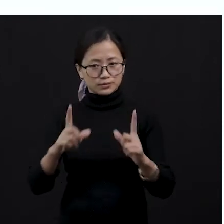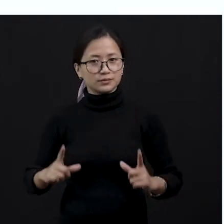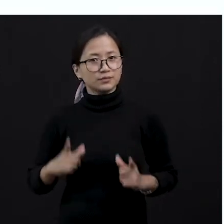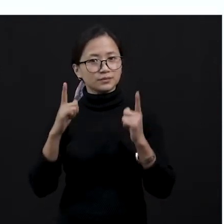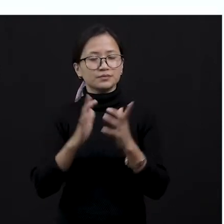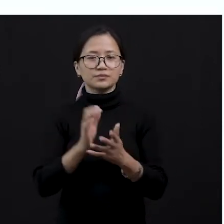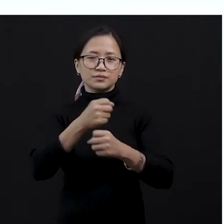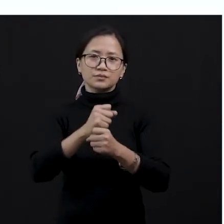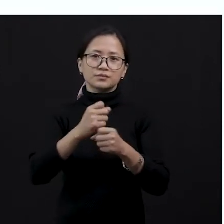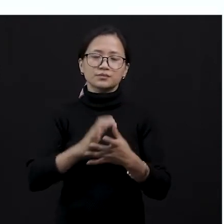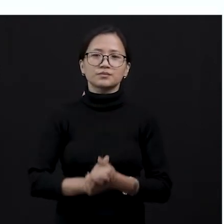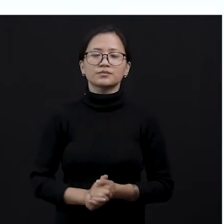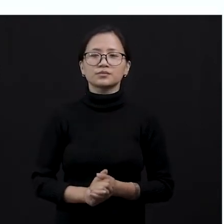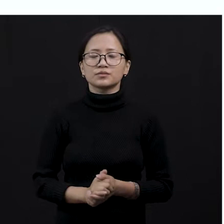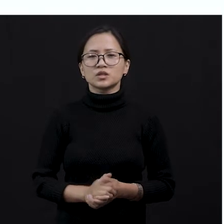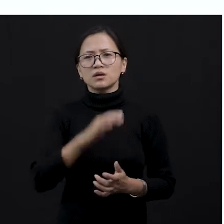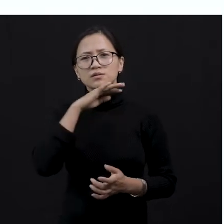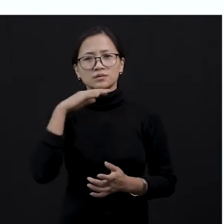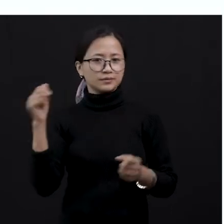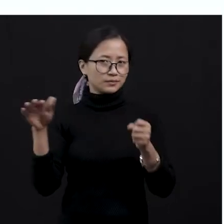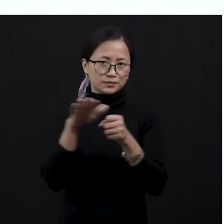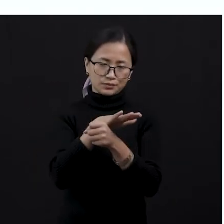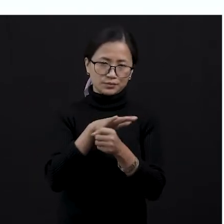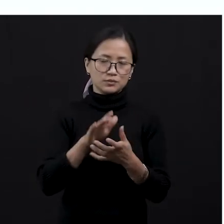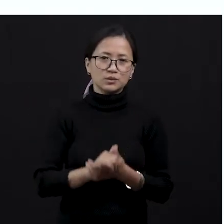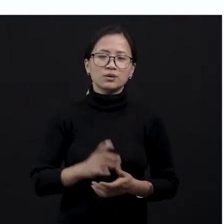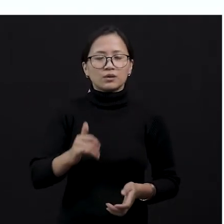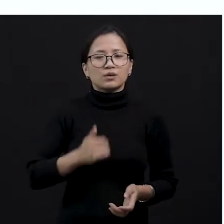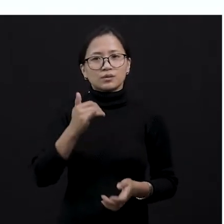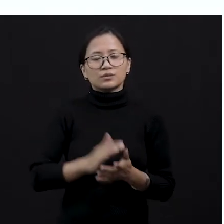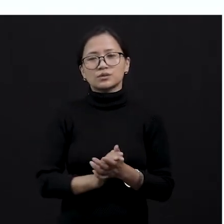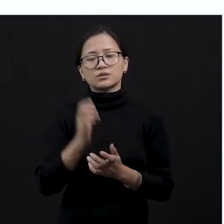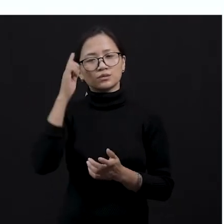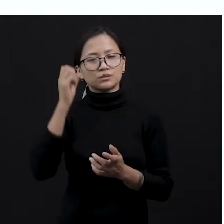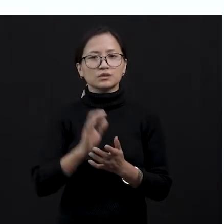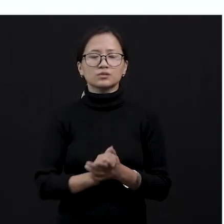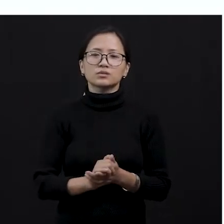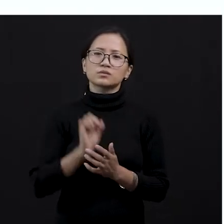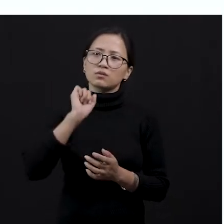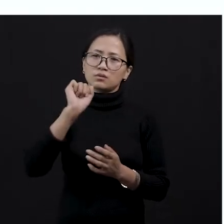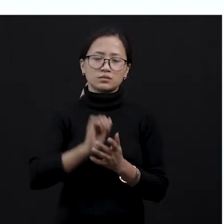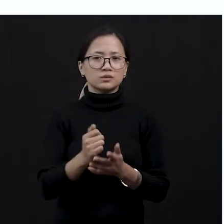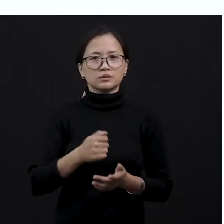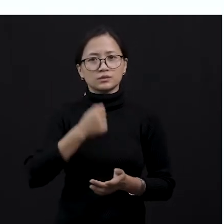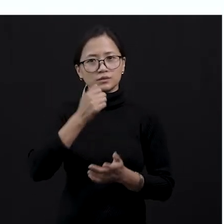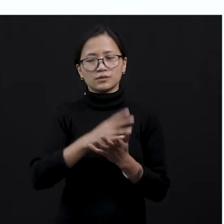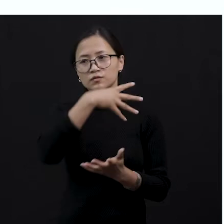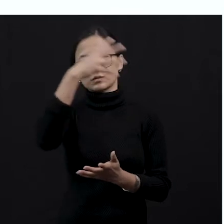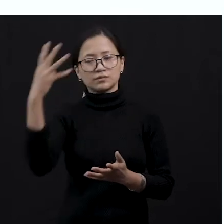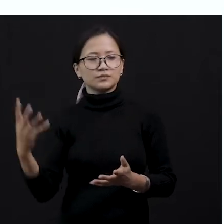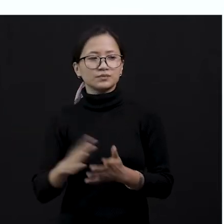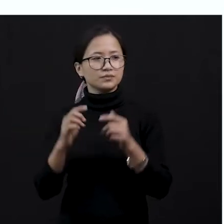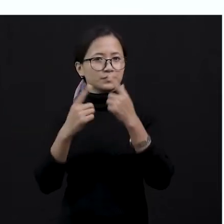right? To make his life colorful. He wished to be the rainbow himself, right? We have all seen that in the